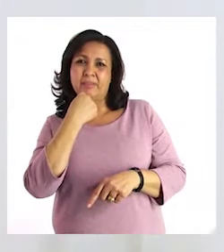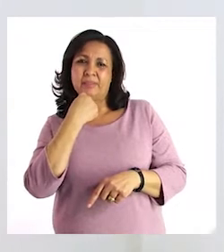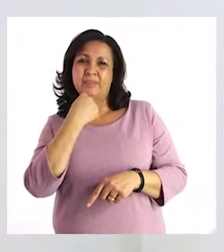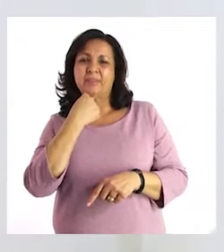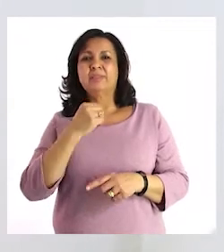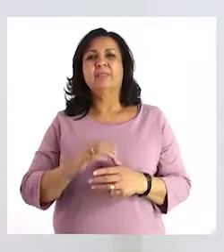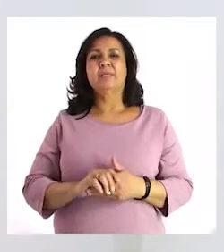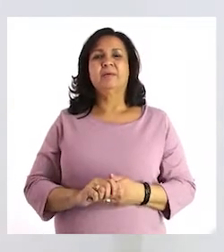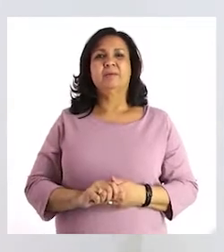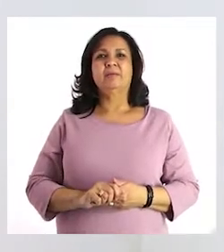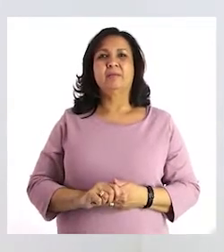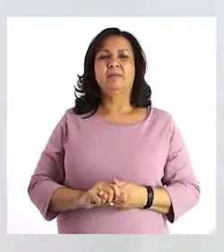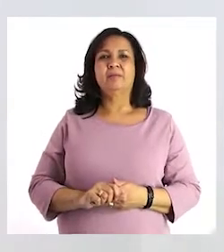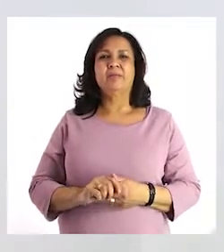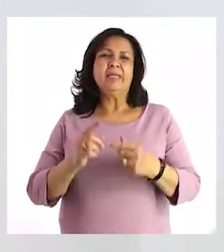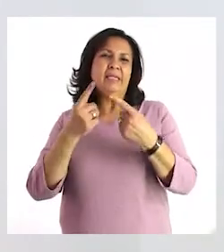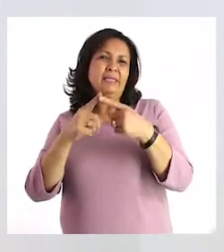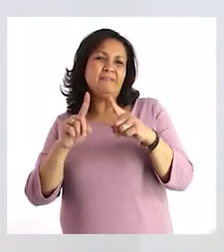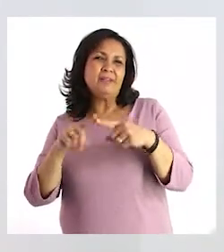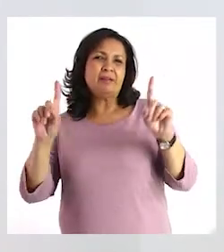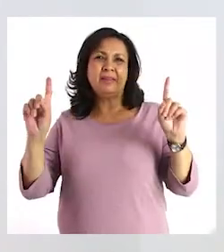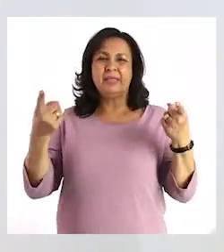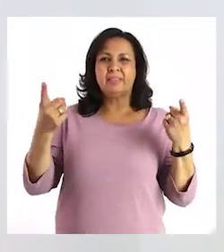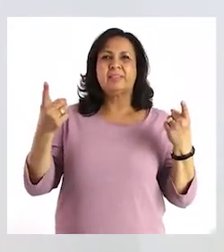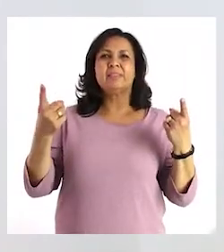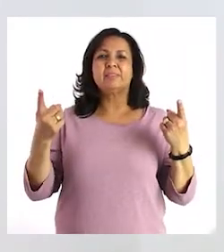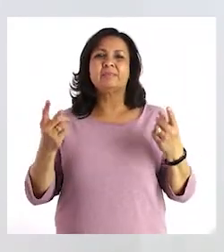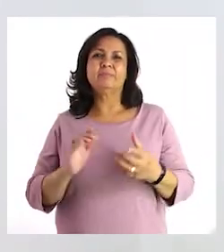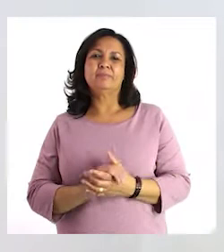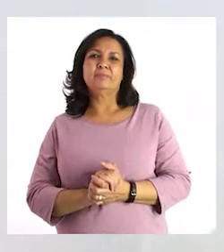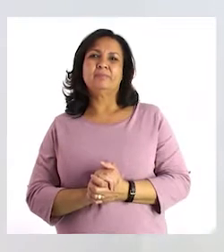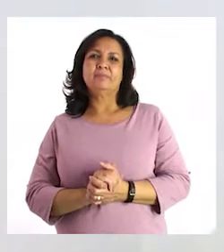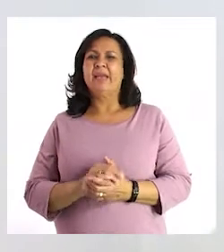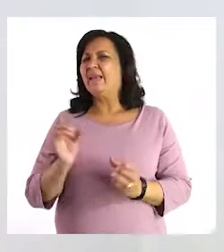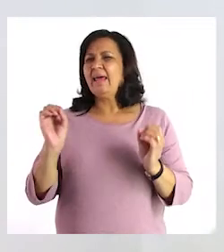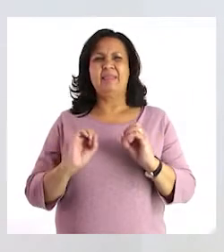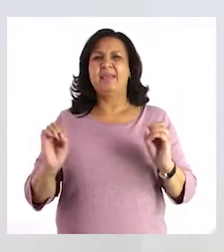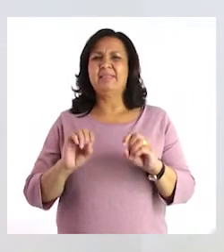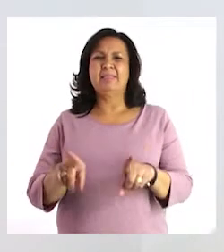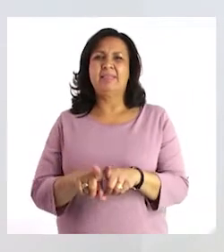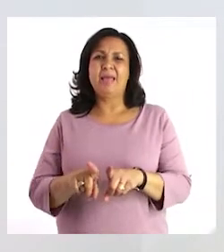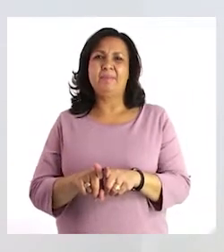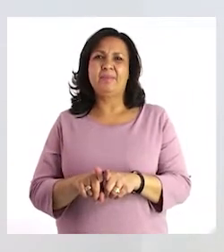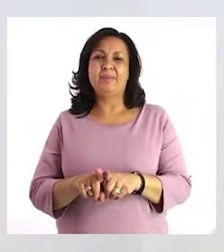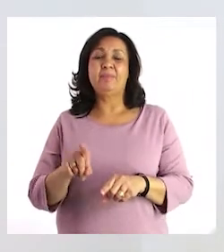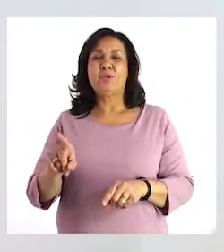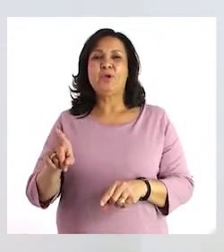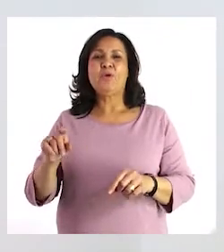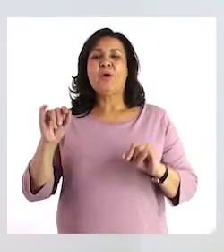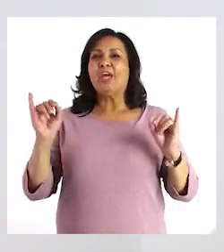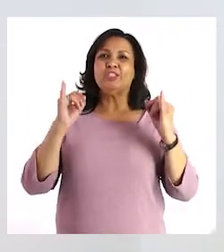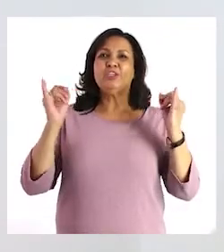apples. We get a lot of different things around us. Nothing is the same. I hope you enjoyed the lesson on the